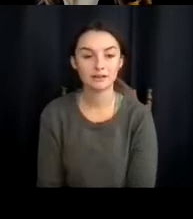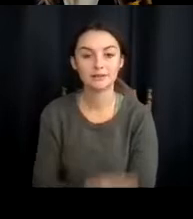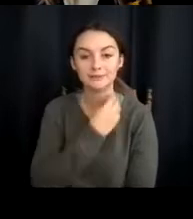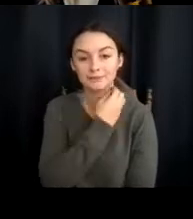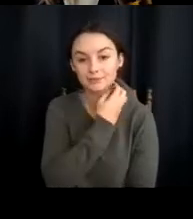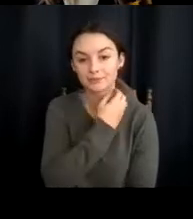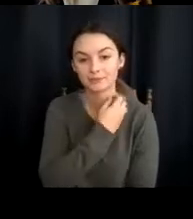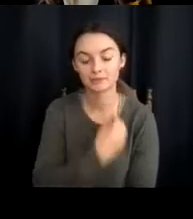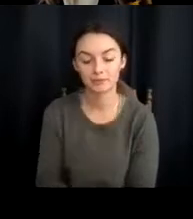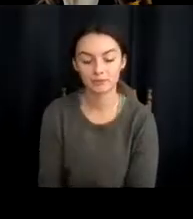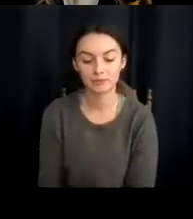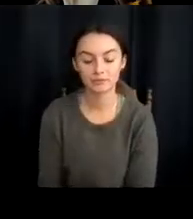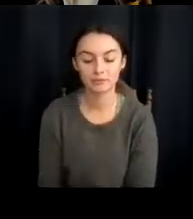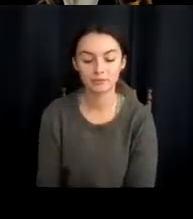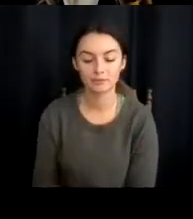hand.